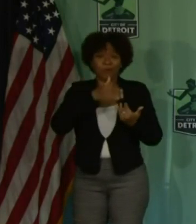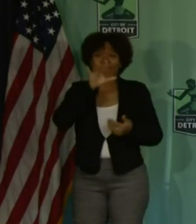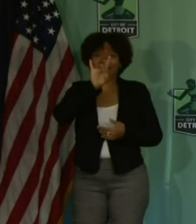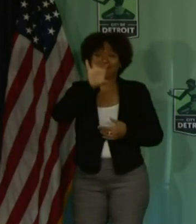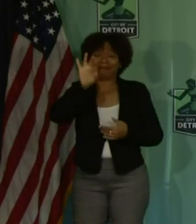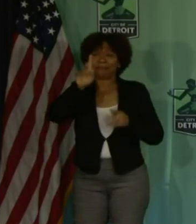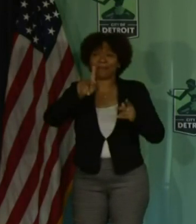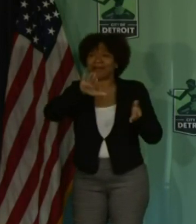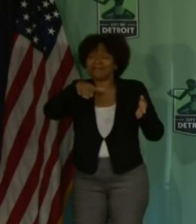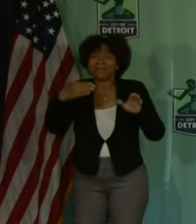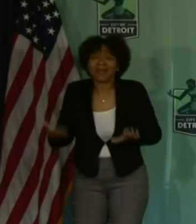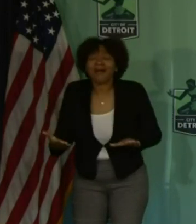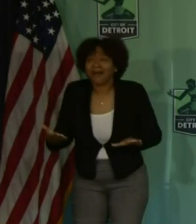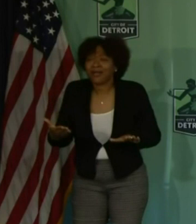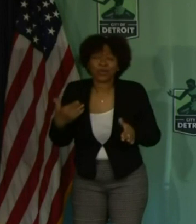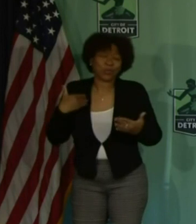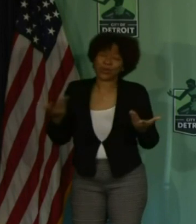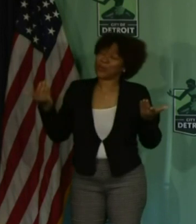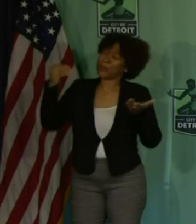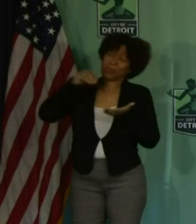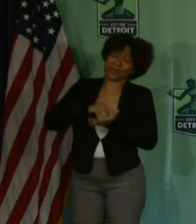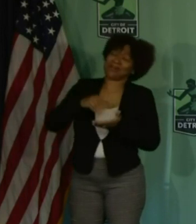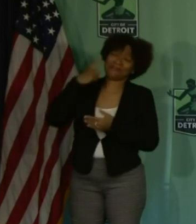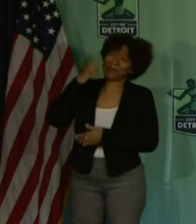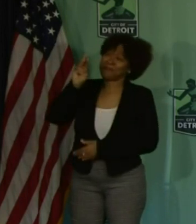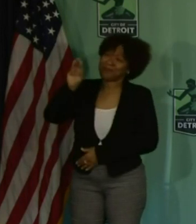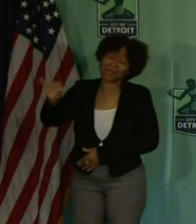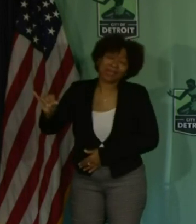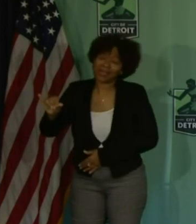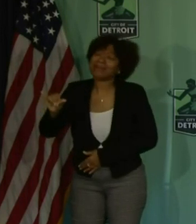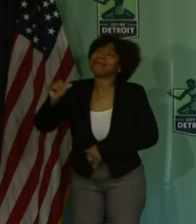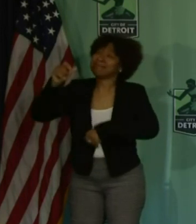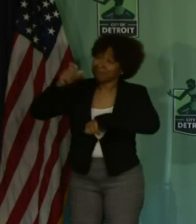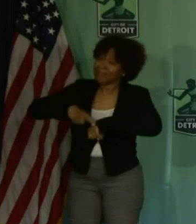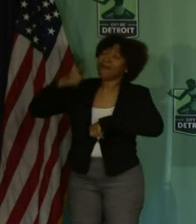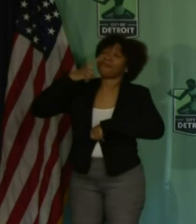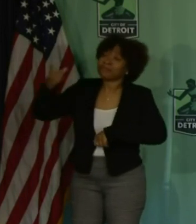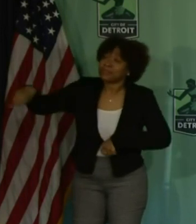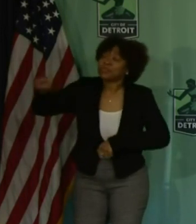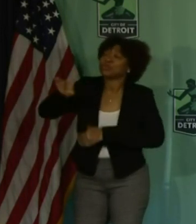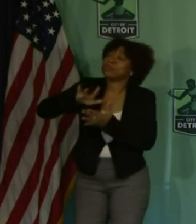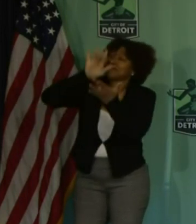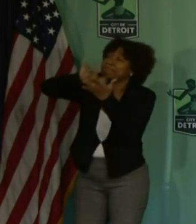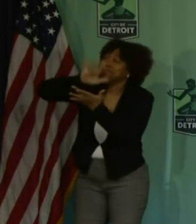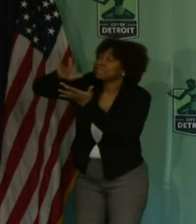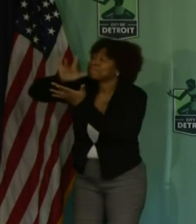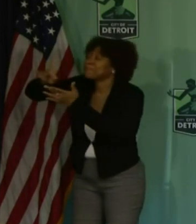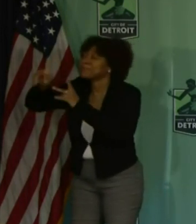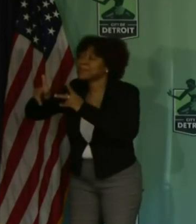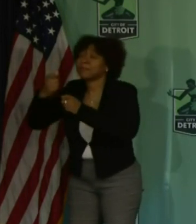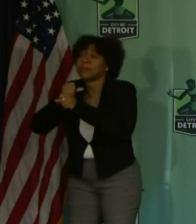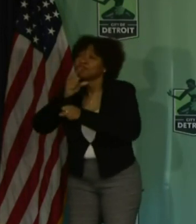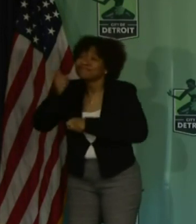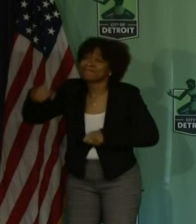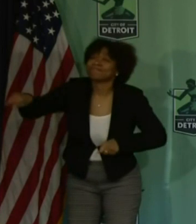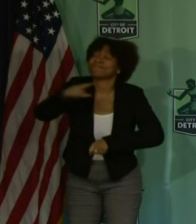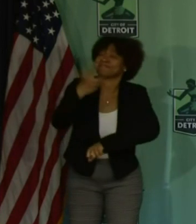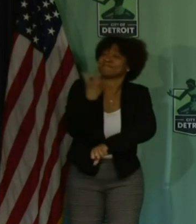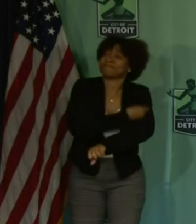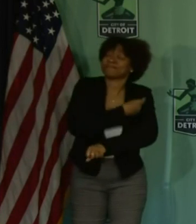so this is a time for you to reach out to people in your life, do the right thing,